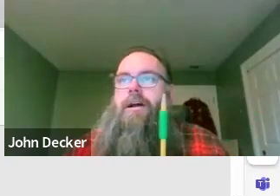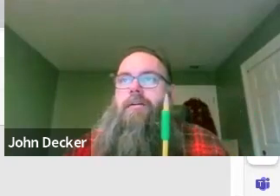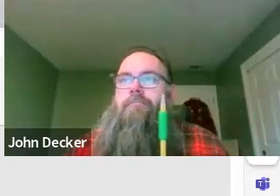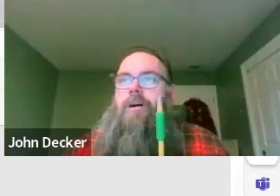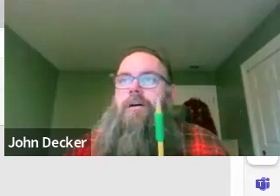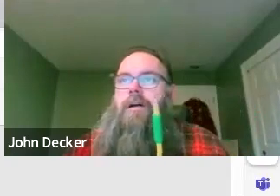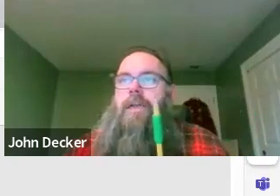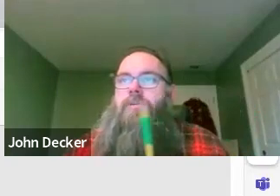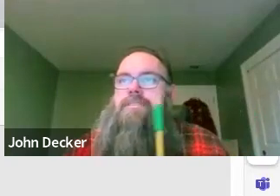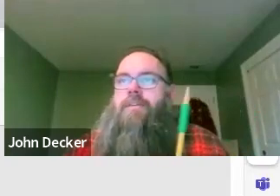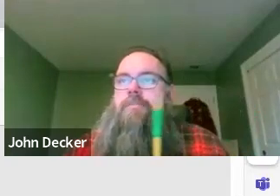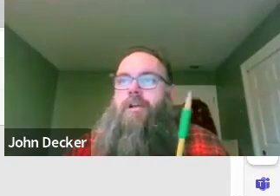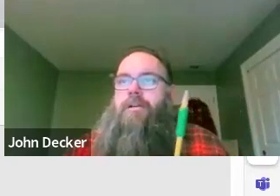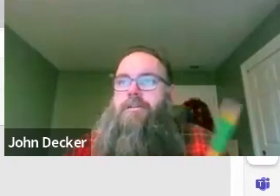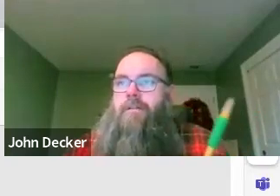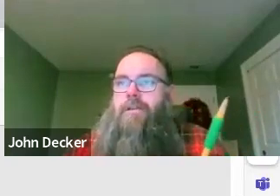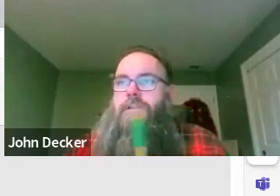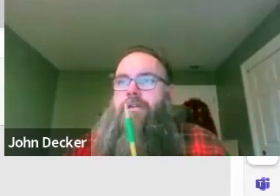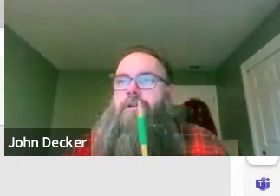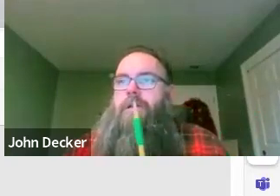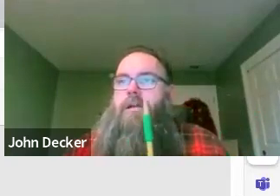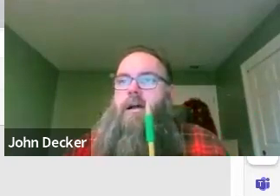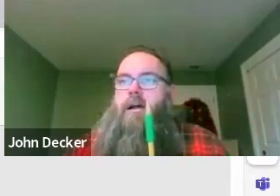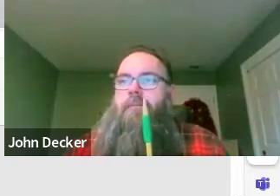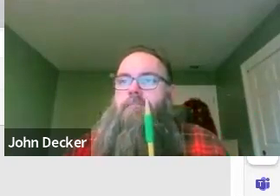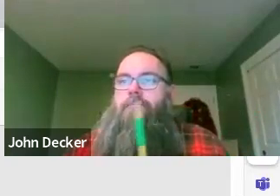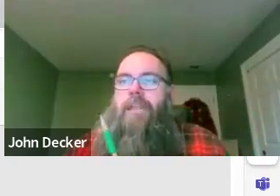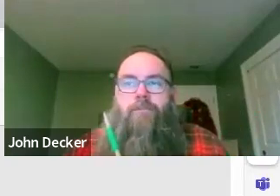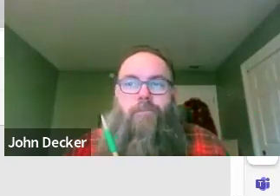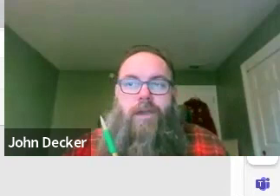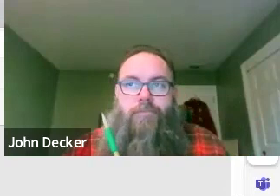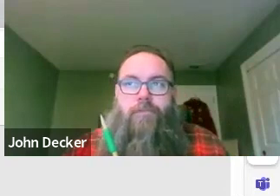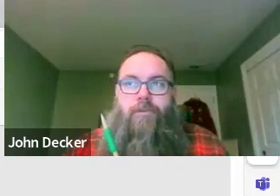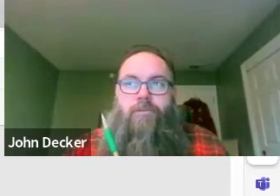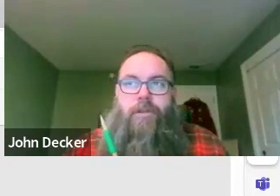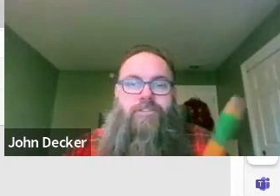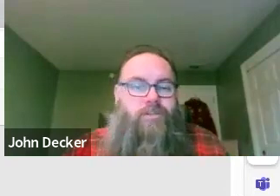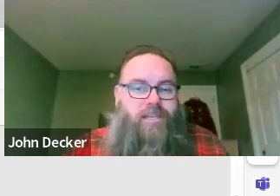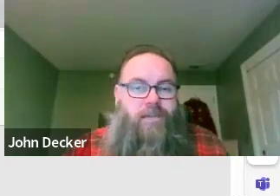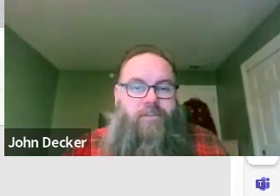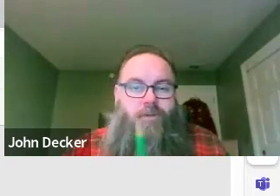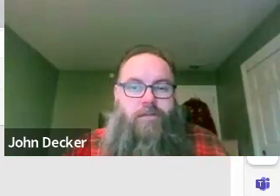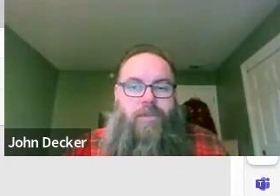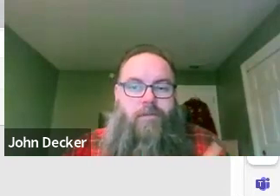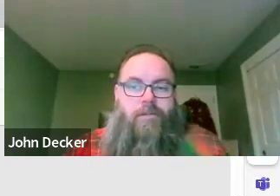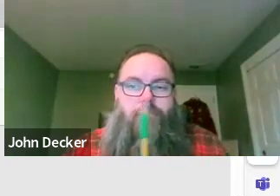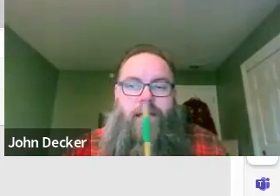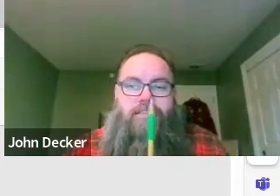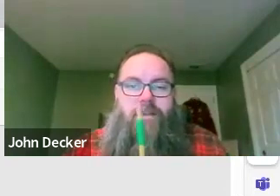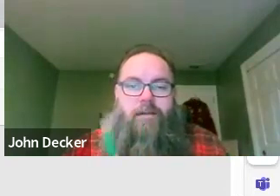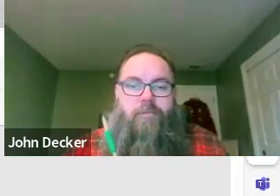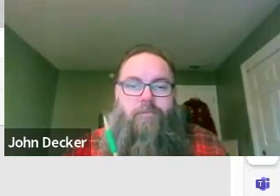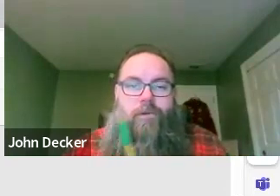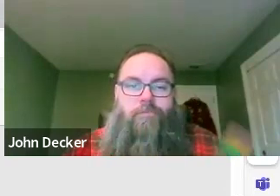here. Amy Westling from ARCA is on here. Many of you might be familiar with Barry Giardini. We've brought him here